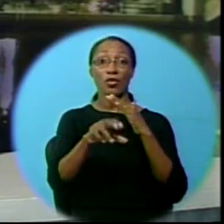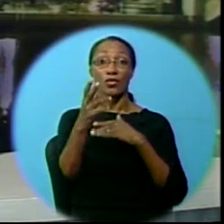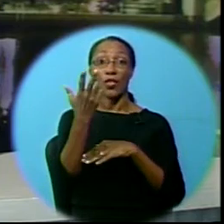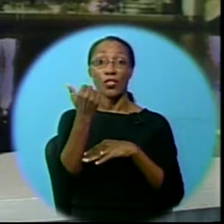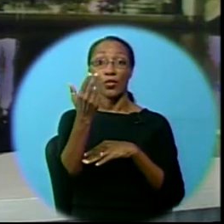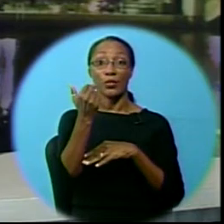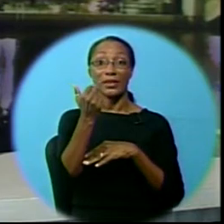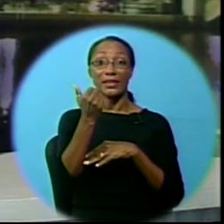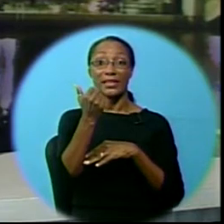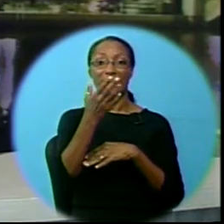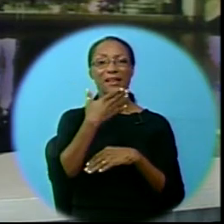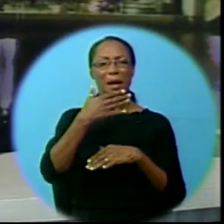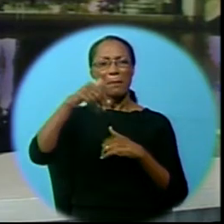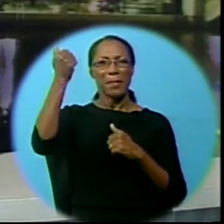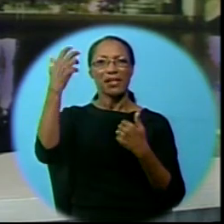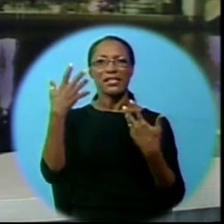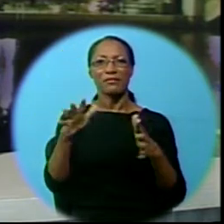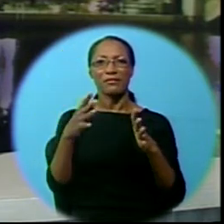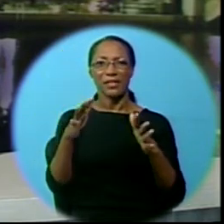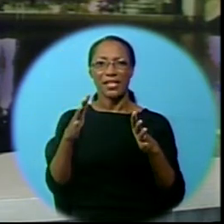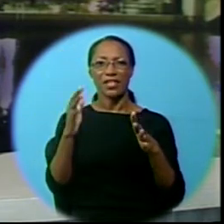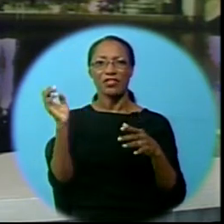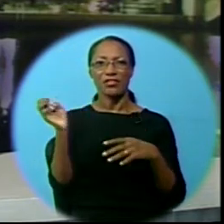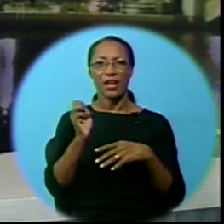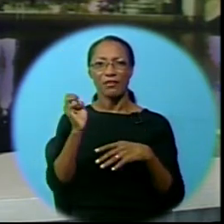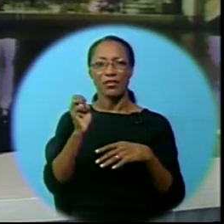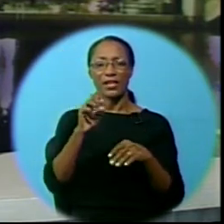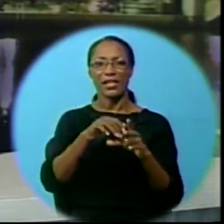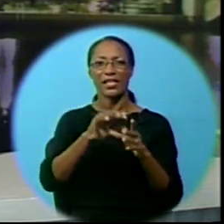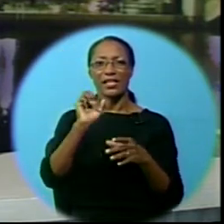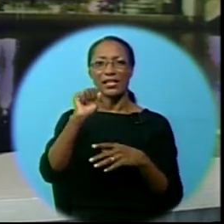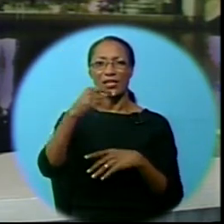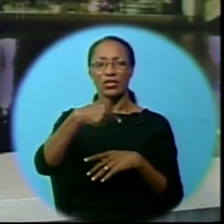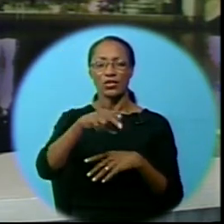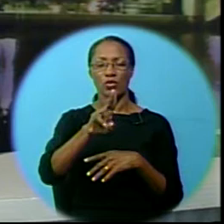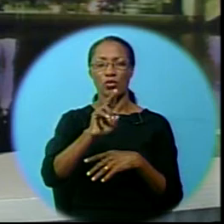Barbadian junior girl at a major international squash competition.